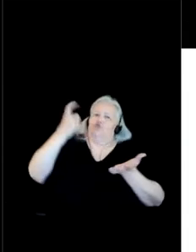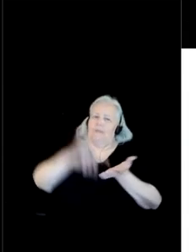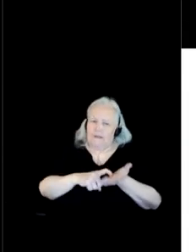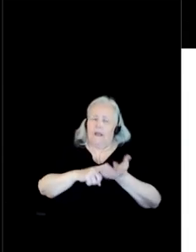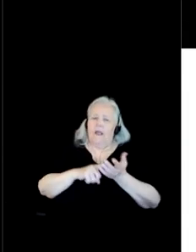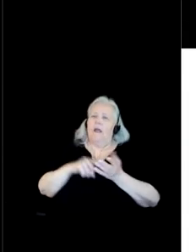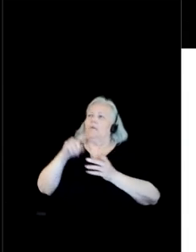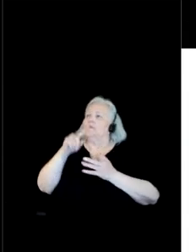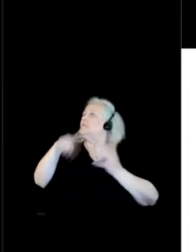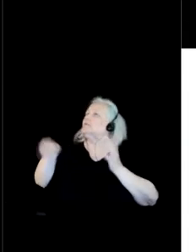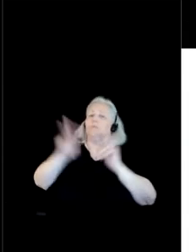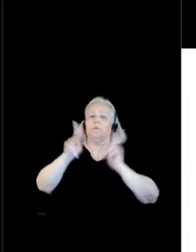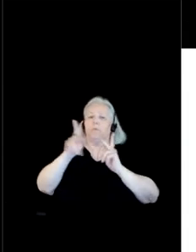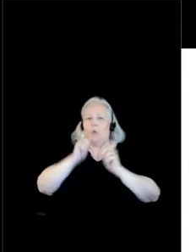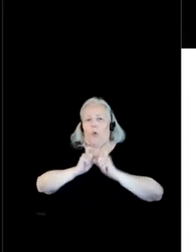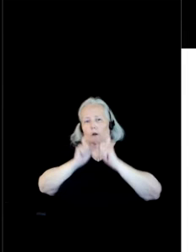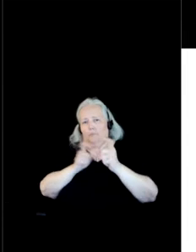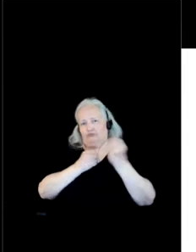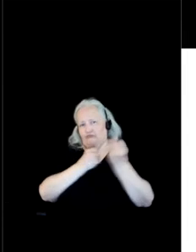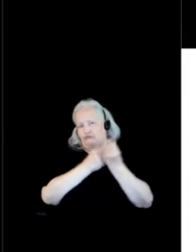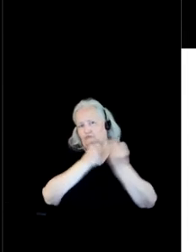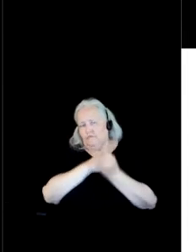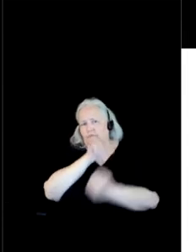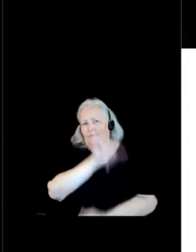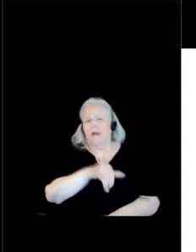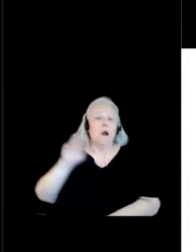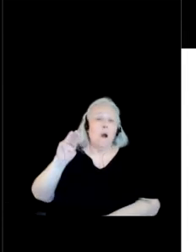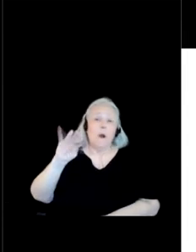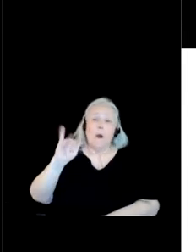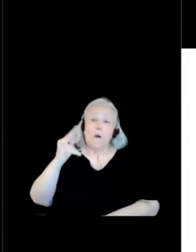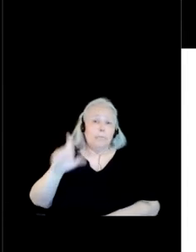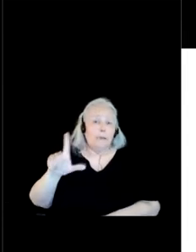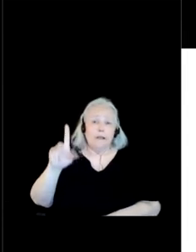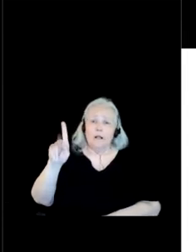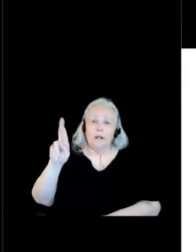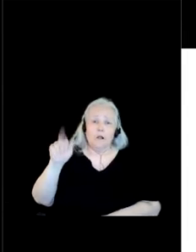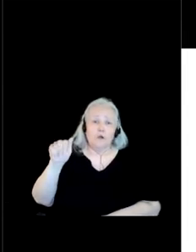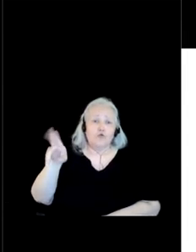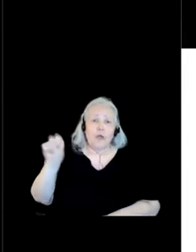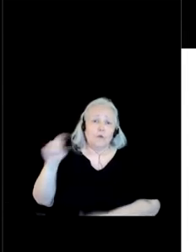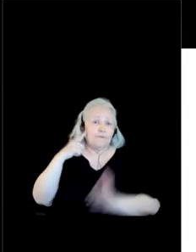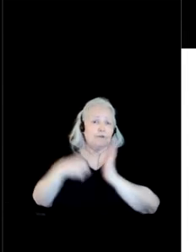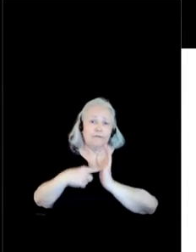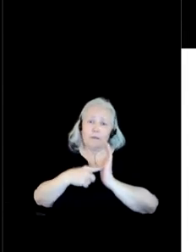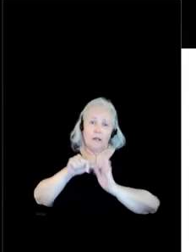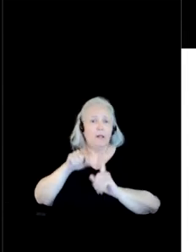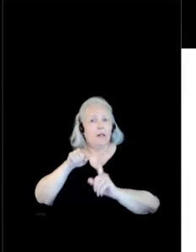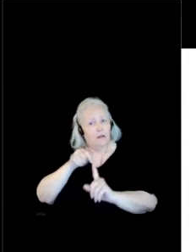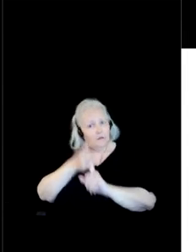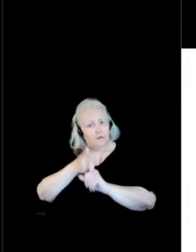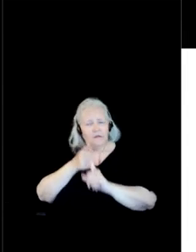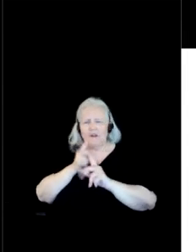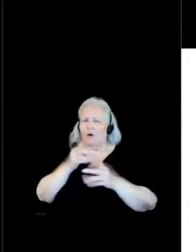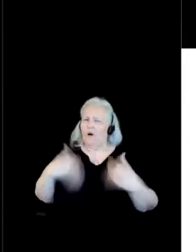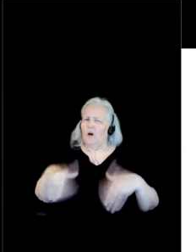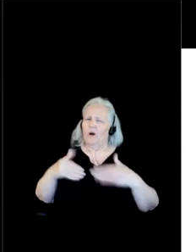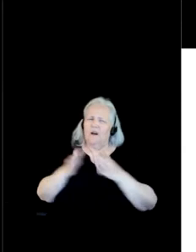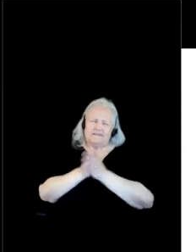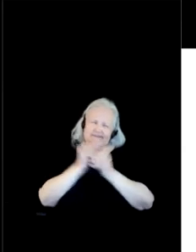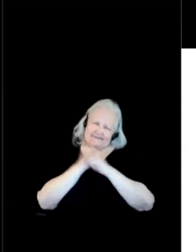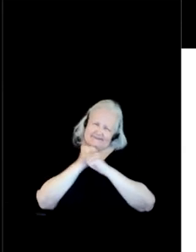revitalization and documentation. Michael Krauss is another example of someone who really passionately advocated